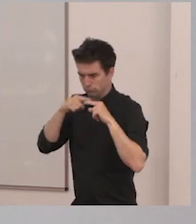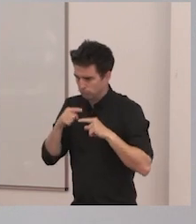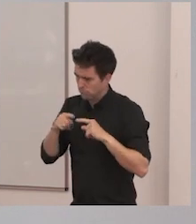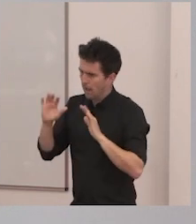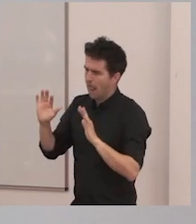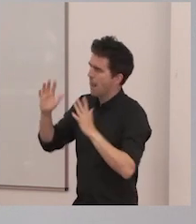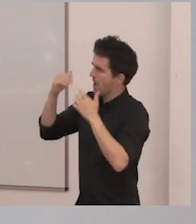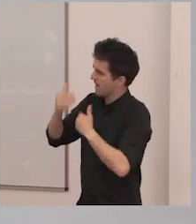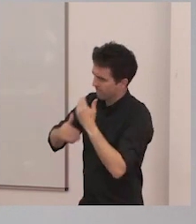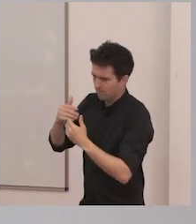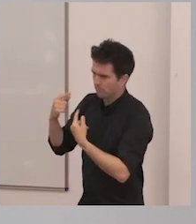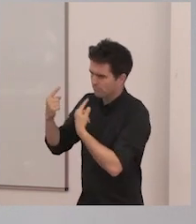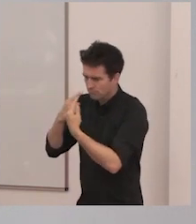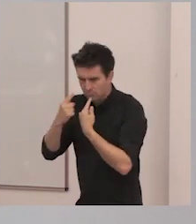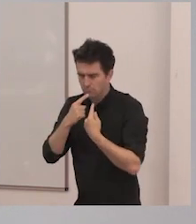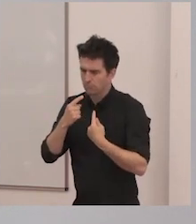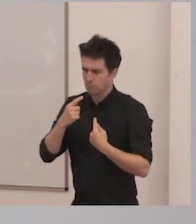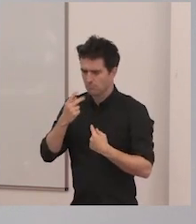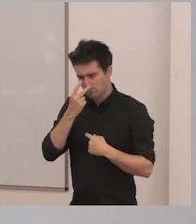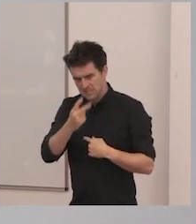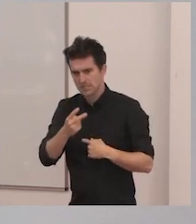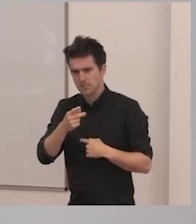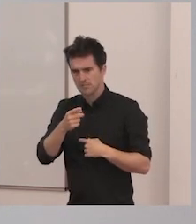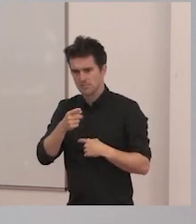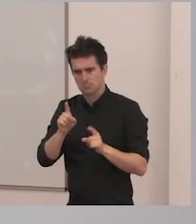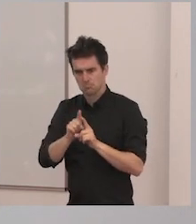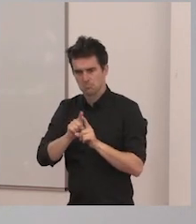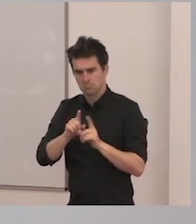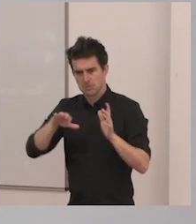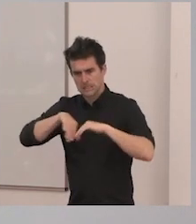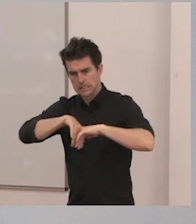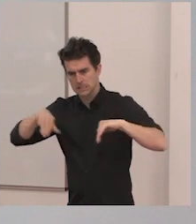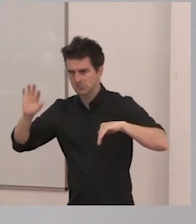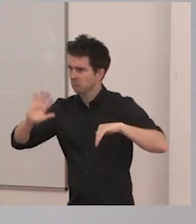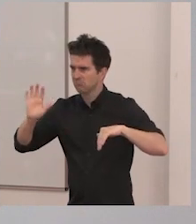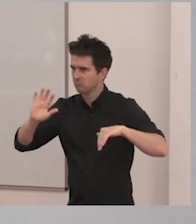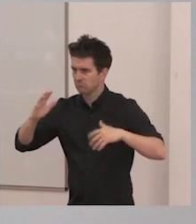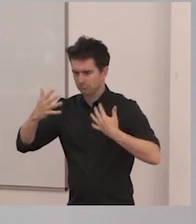experience discrimination and inequality as a homogenous group.